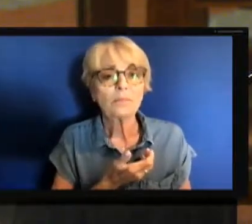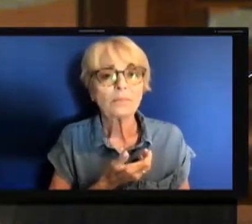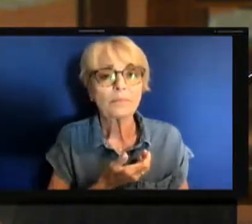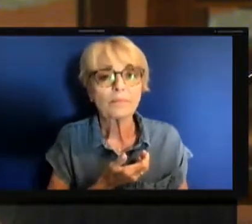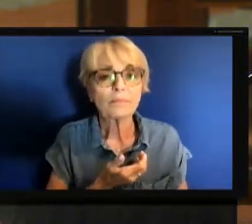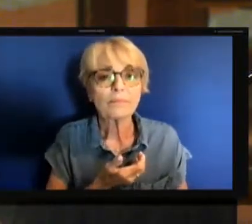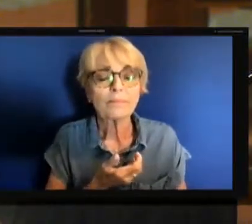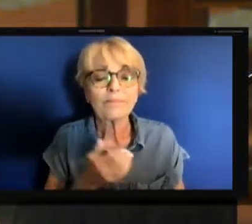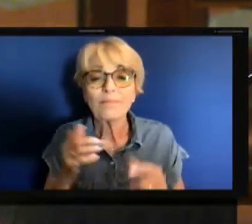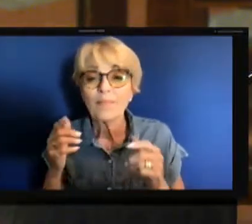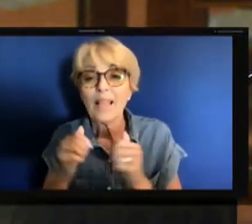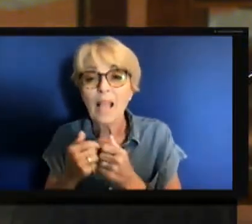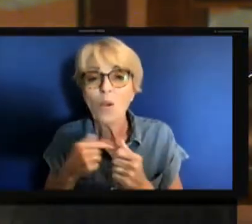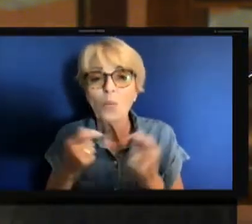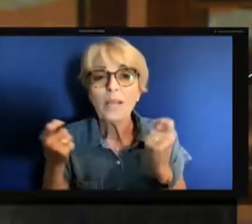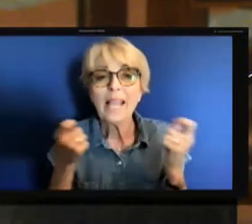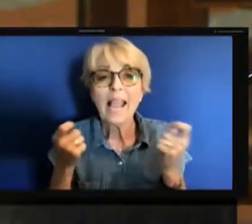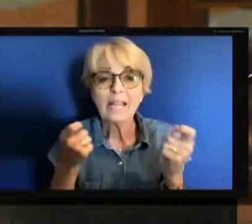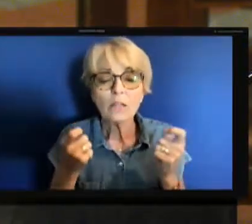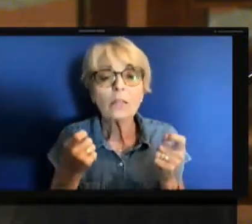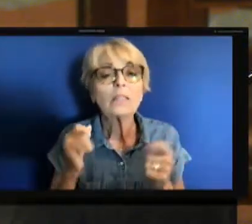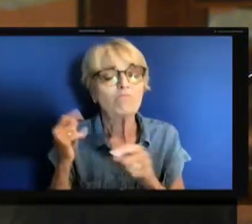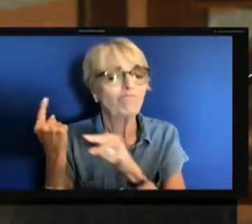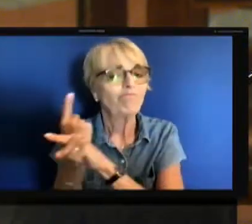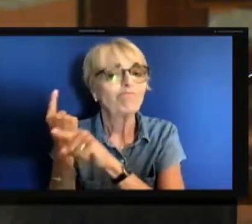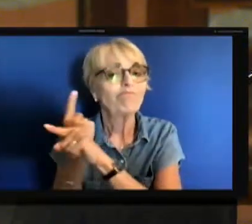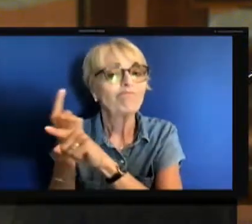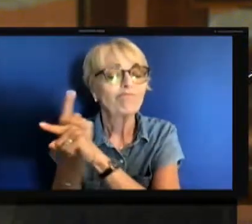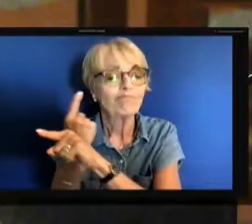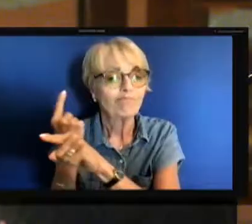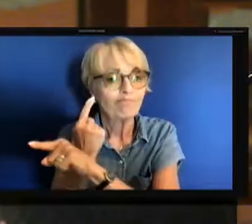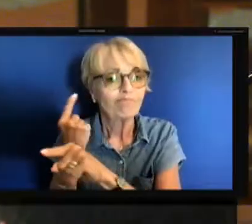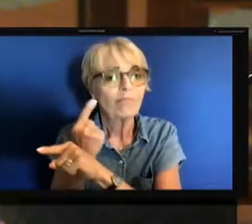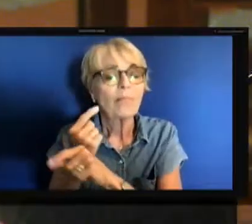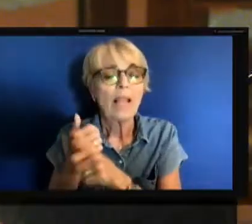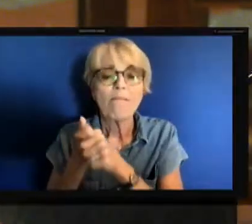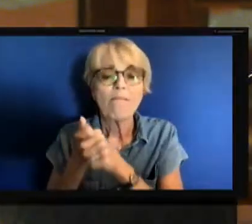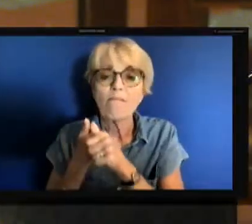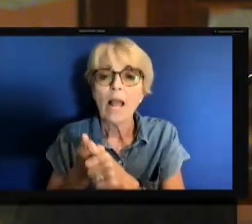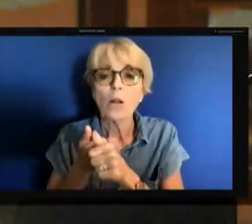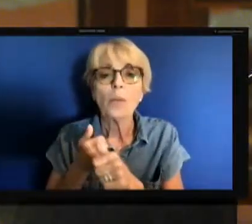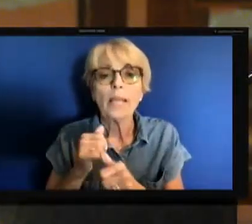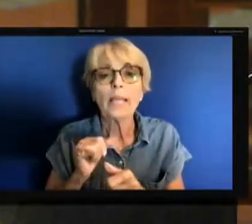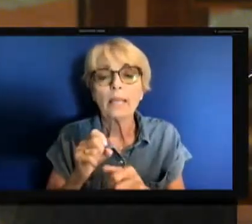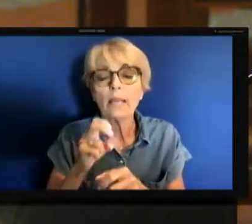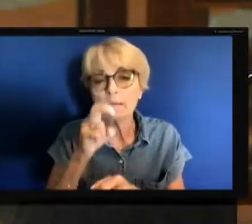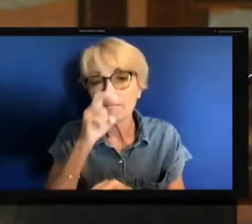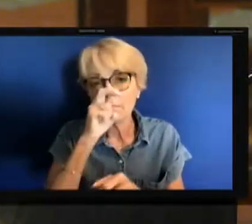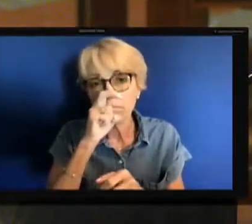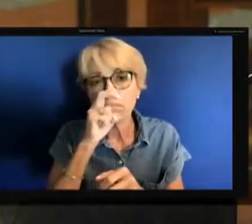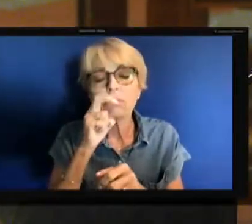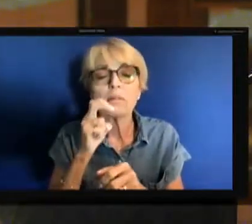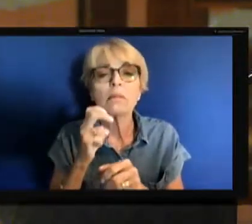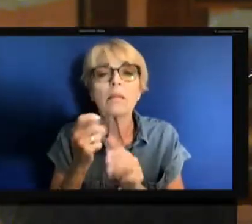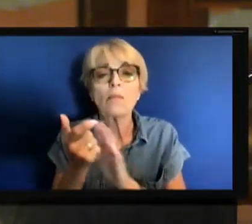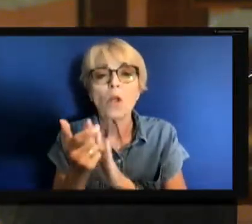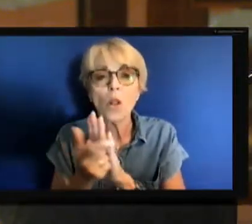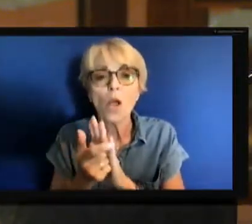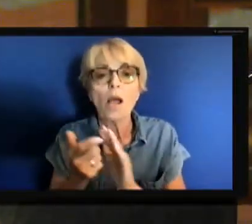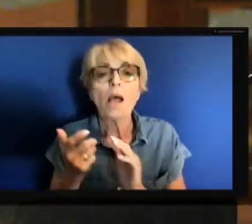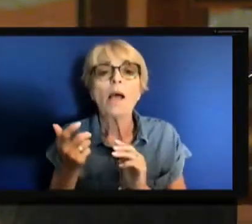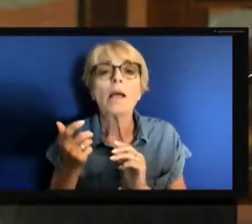handling of the situation is above board, both to the letter of the law and generally as reputable conduct of